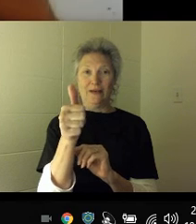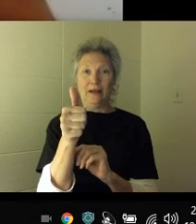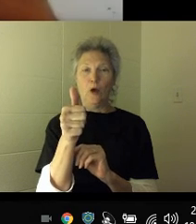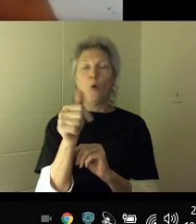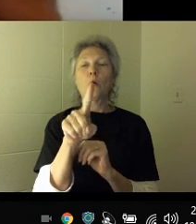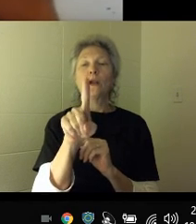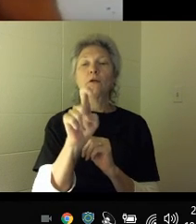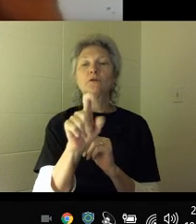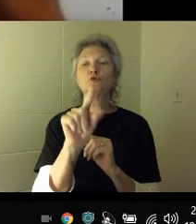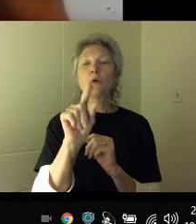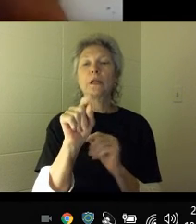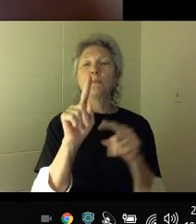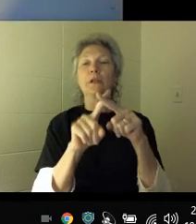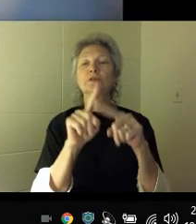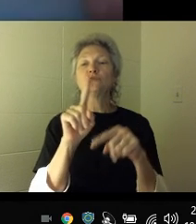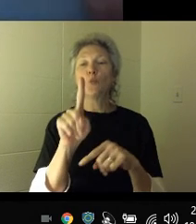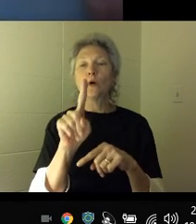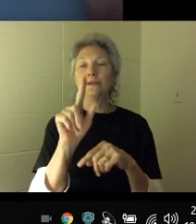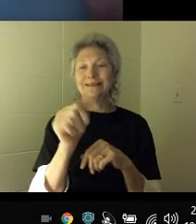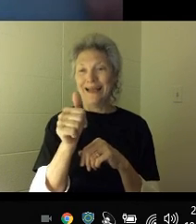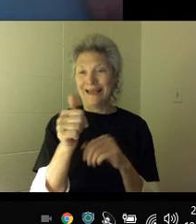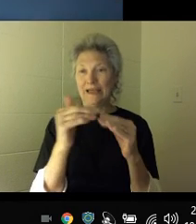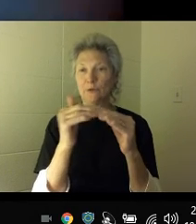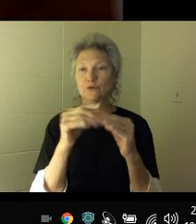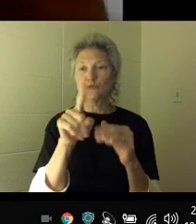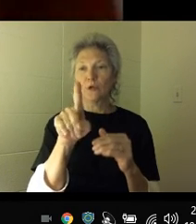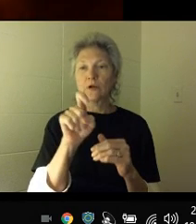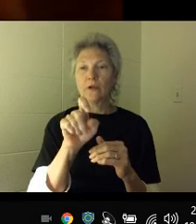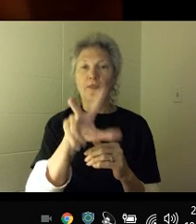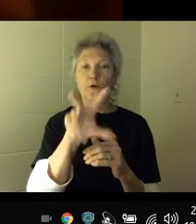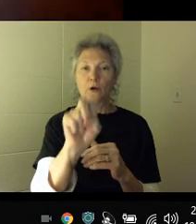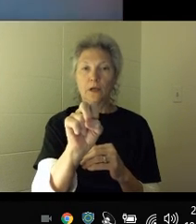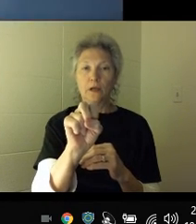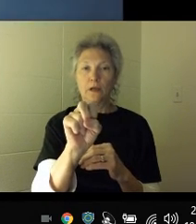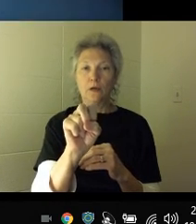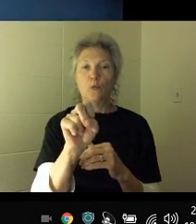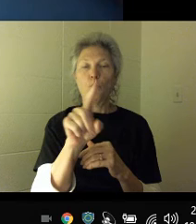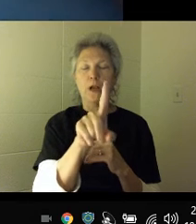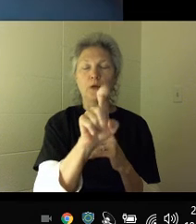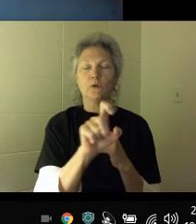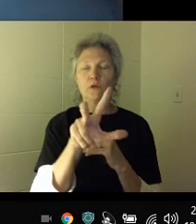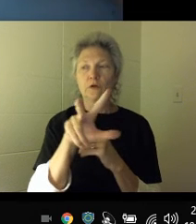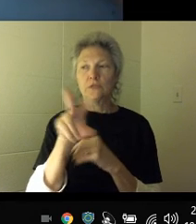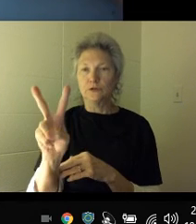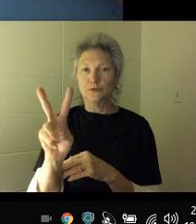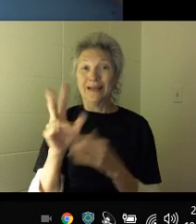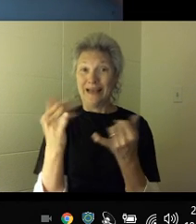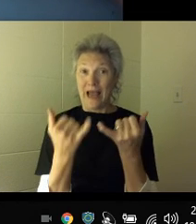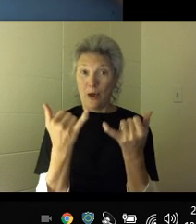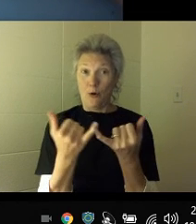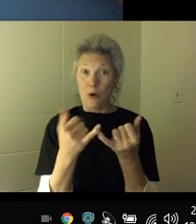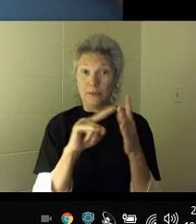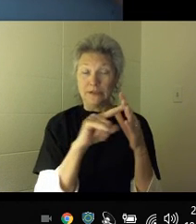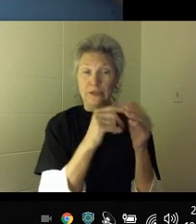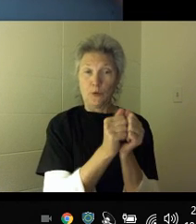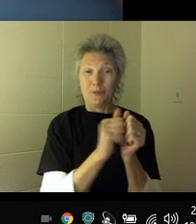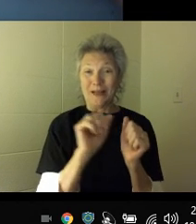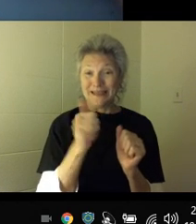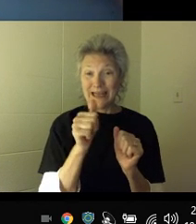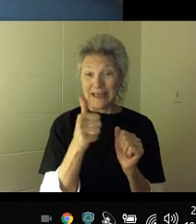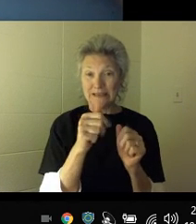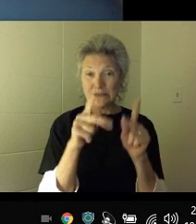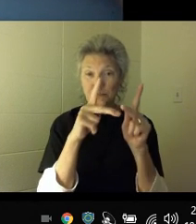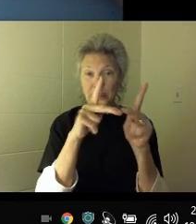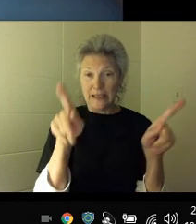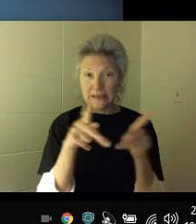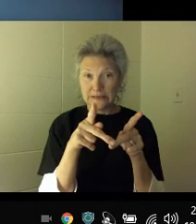would be 130. Okay, so 132. Now I'm going to start with my 2 tens